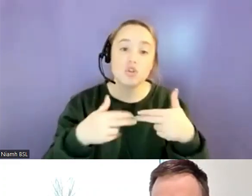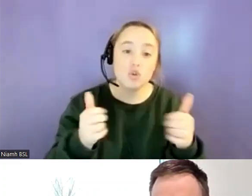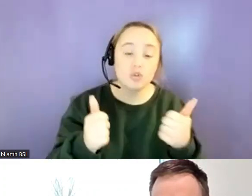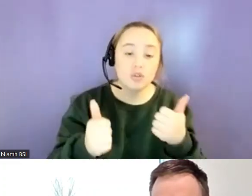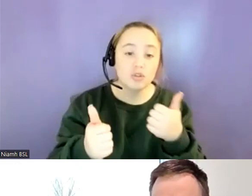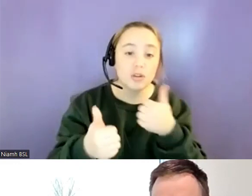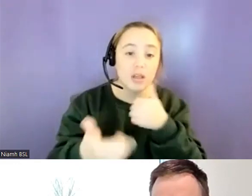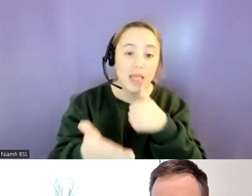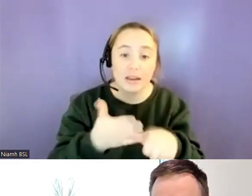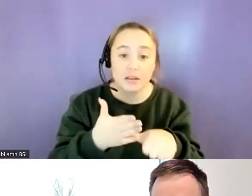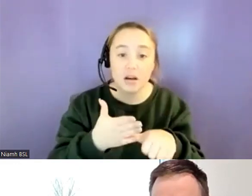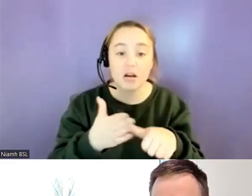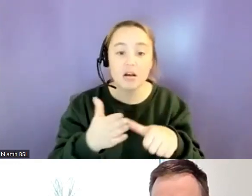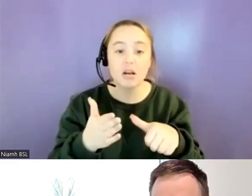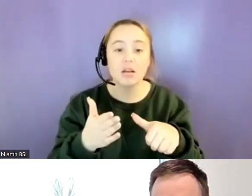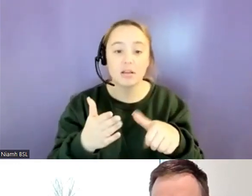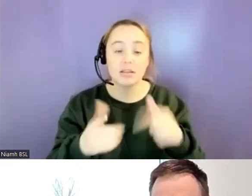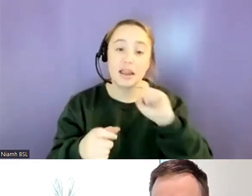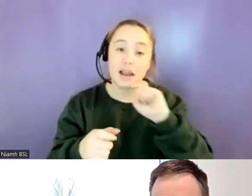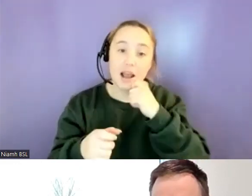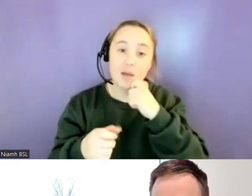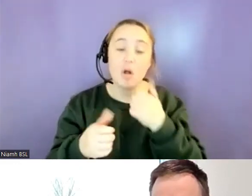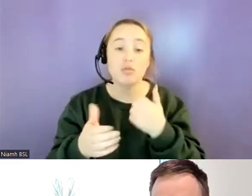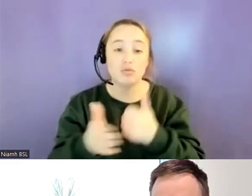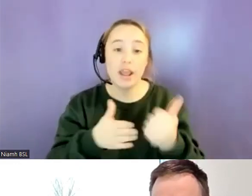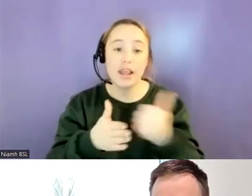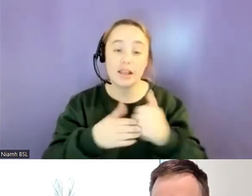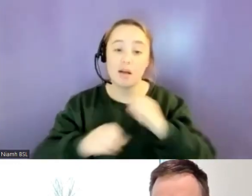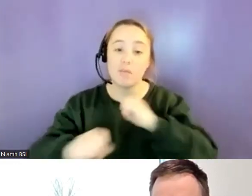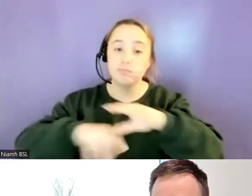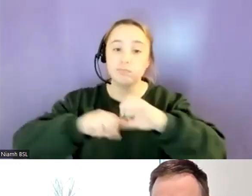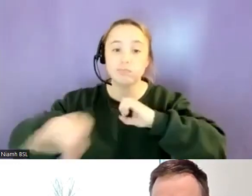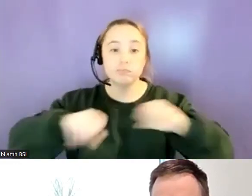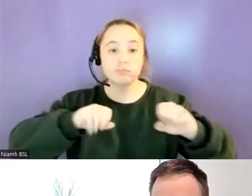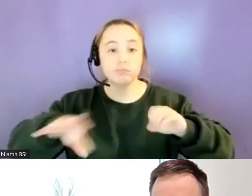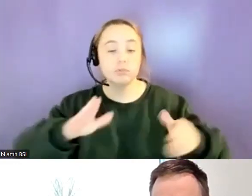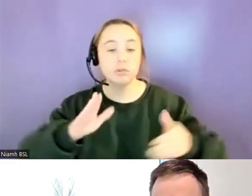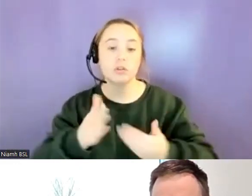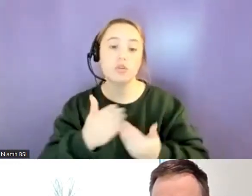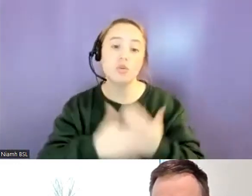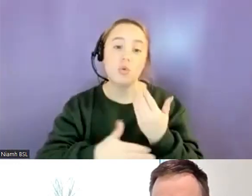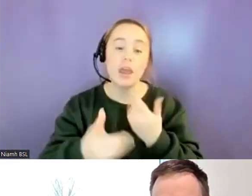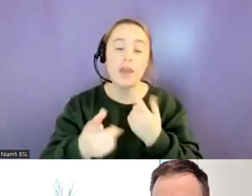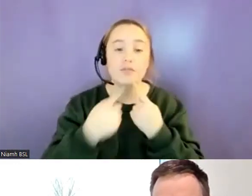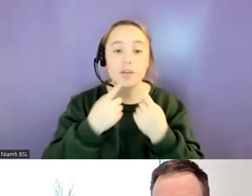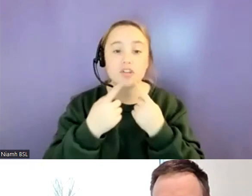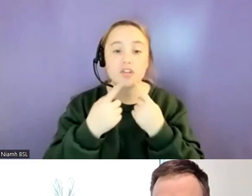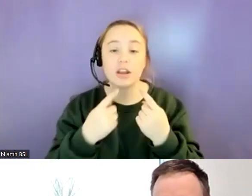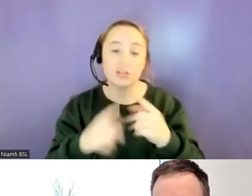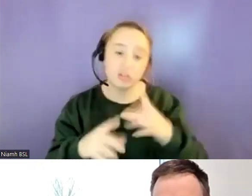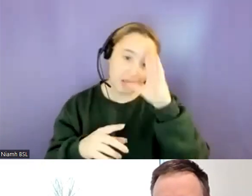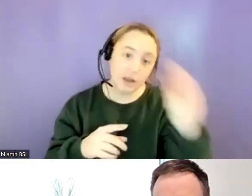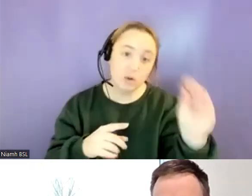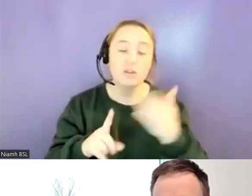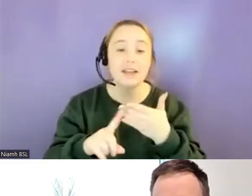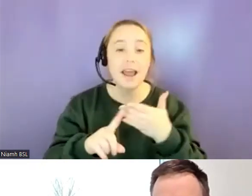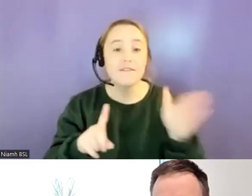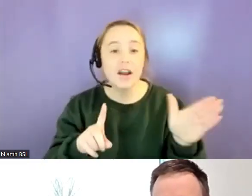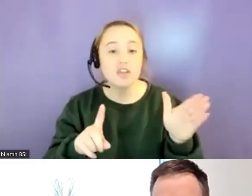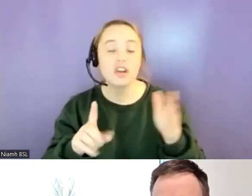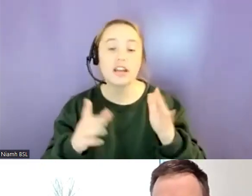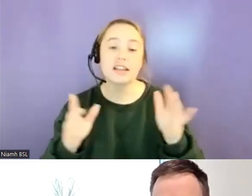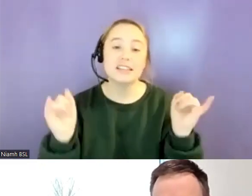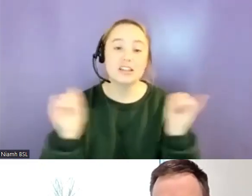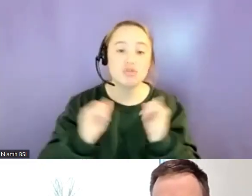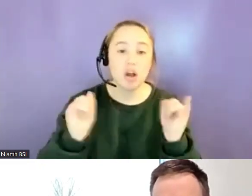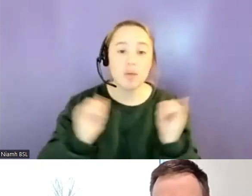newsletters and things like that, then I will regularly send out new information of updates, diversions, disruptions, so that they can trickle it